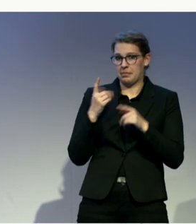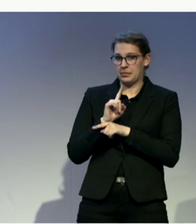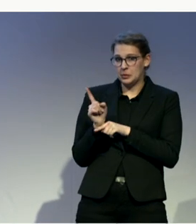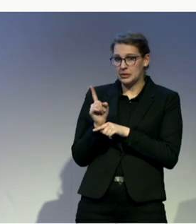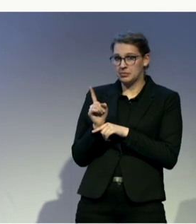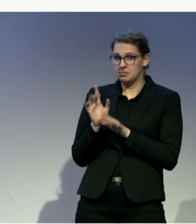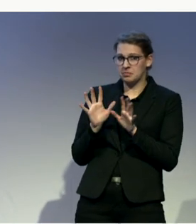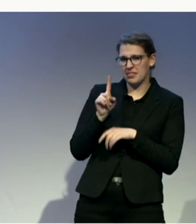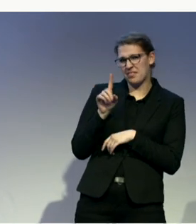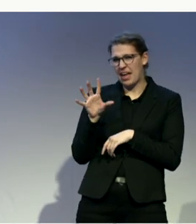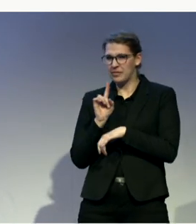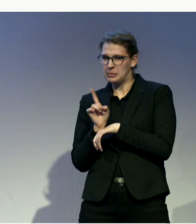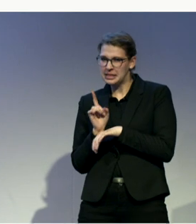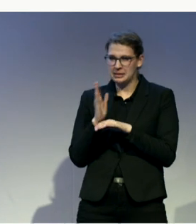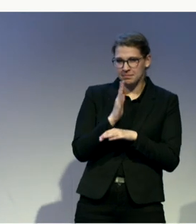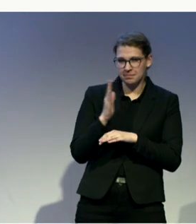minutes.